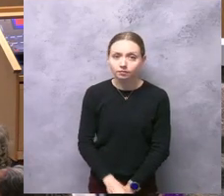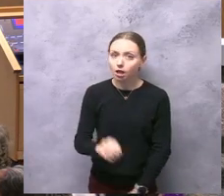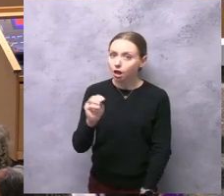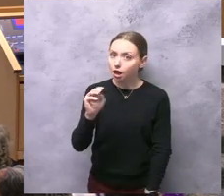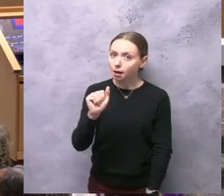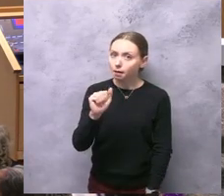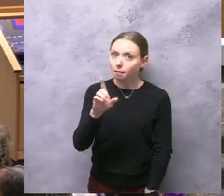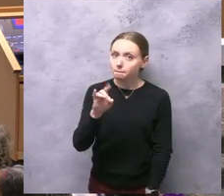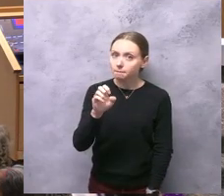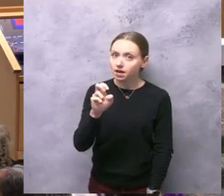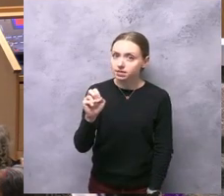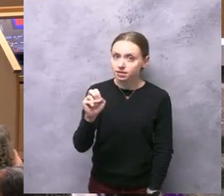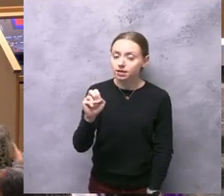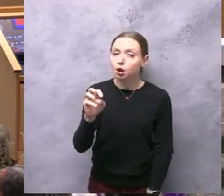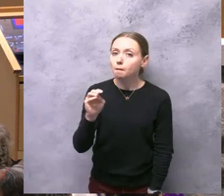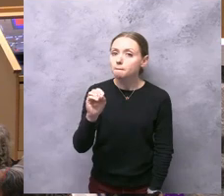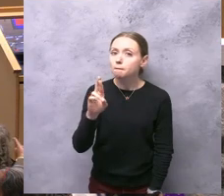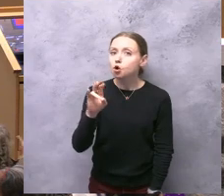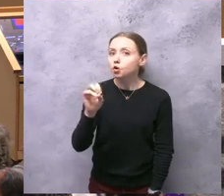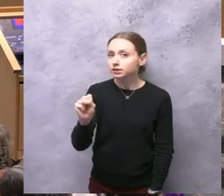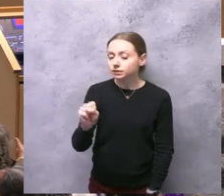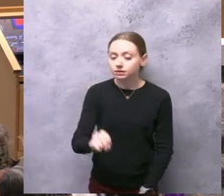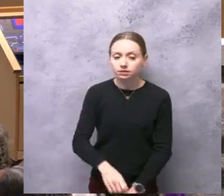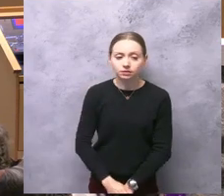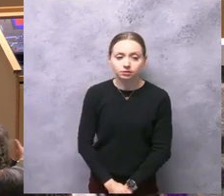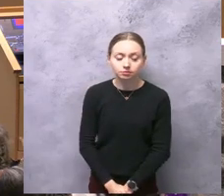Madison Morris,